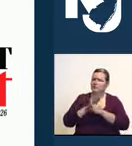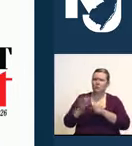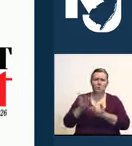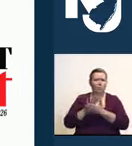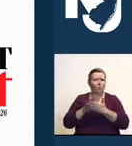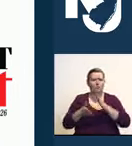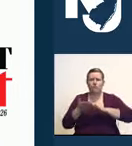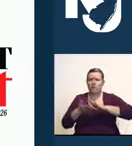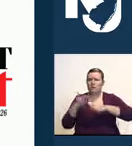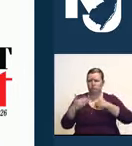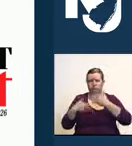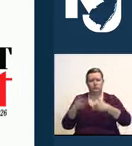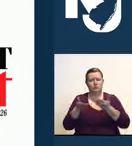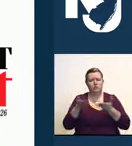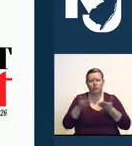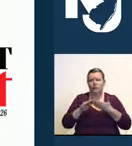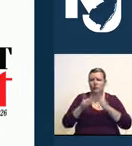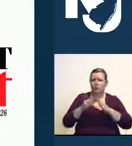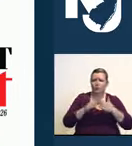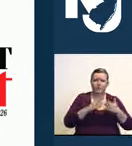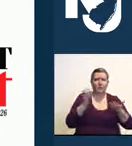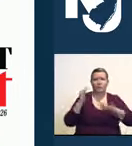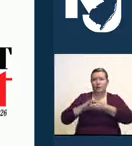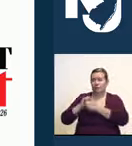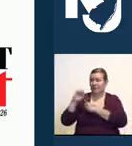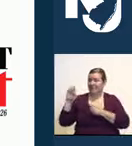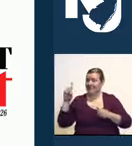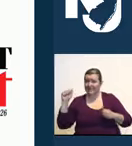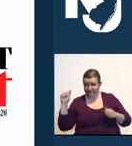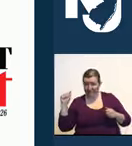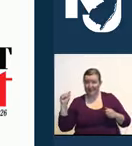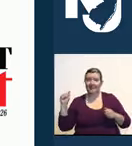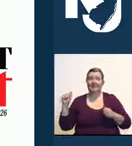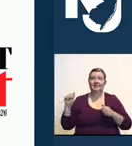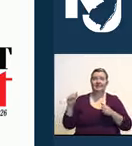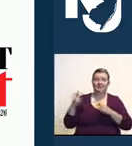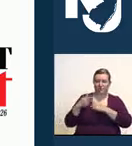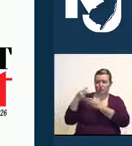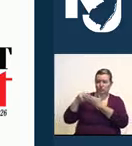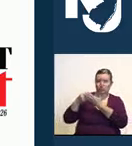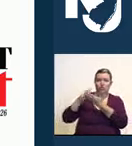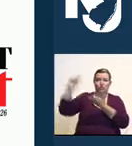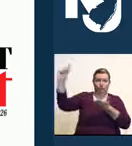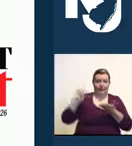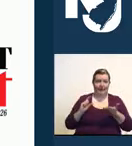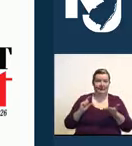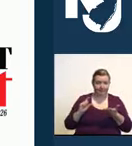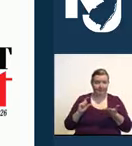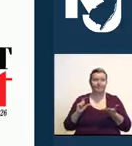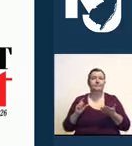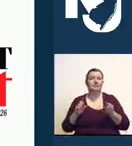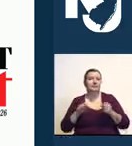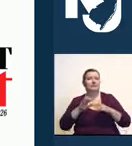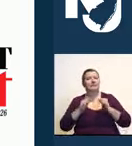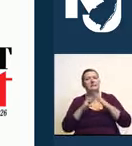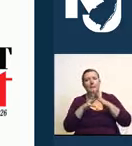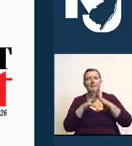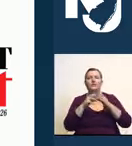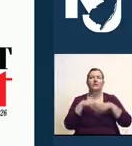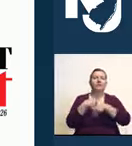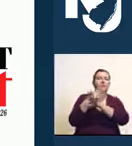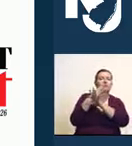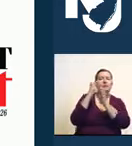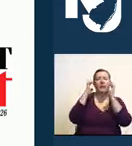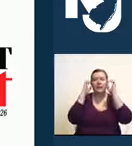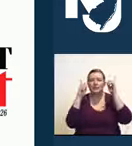community, partnering with the EDA to receive grants that allowed the school to provide virtual education when the times required it, and to